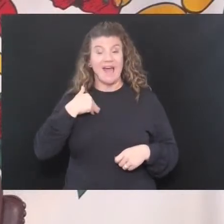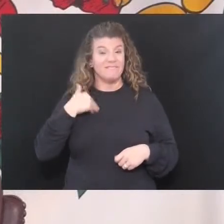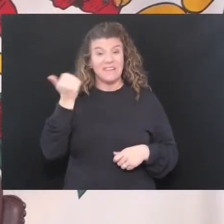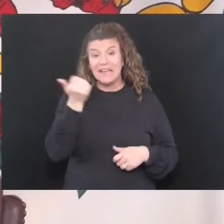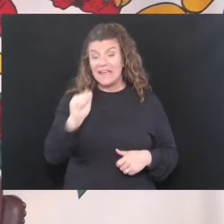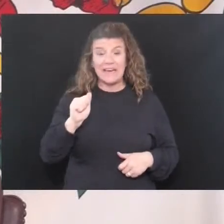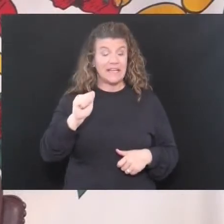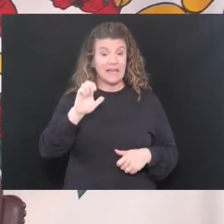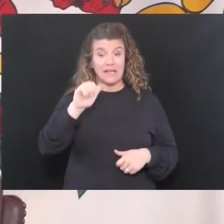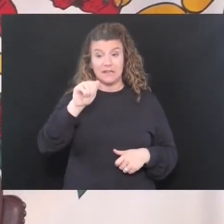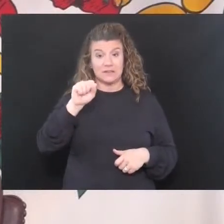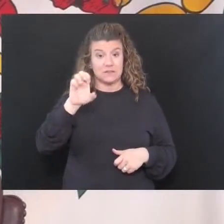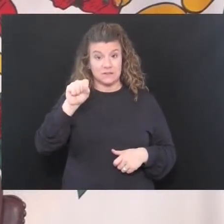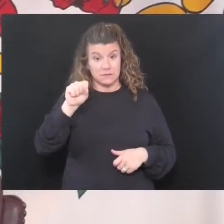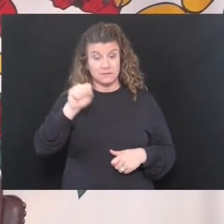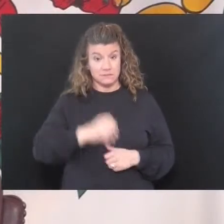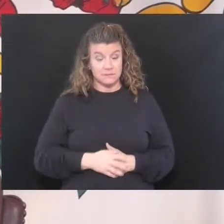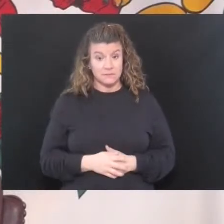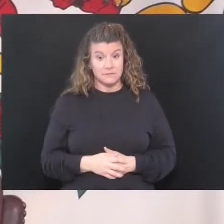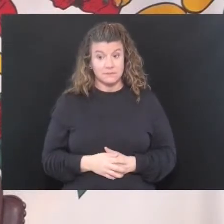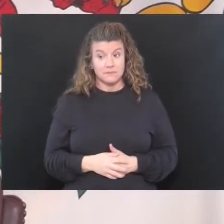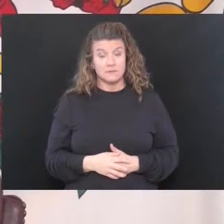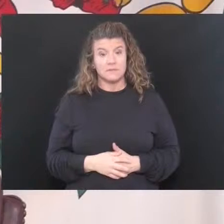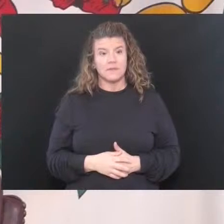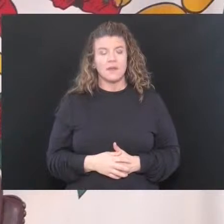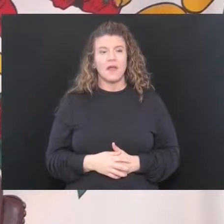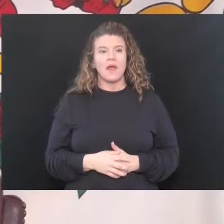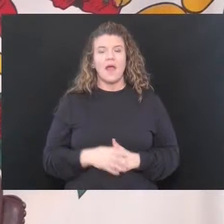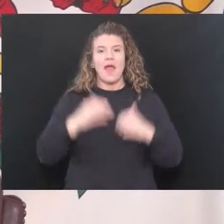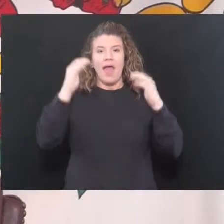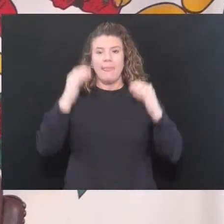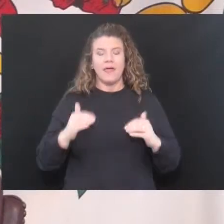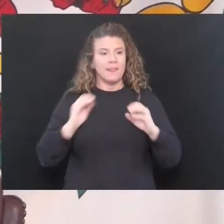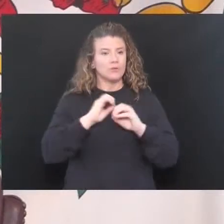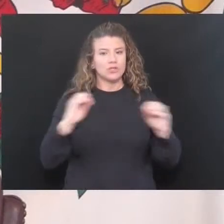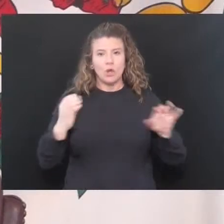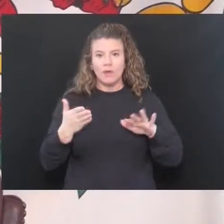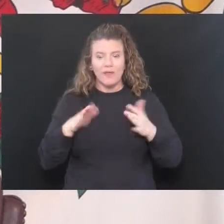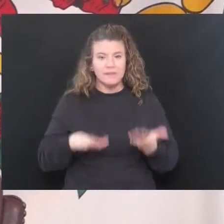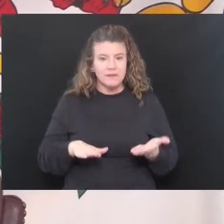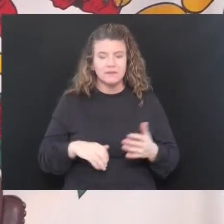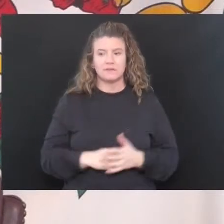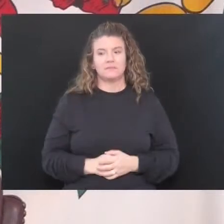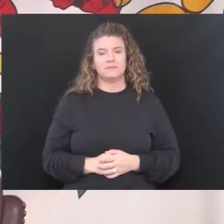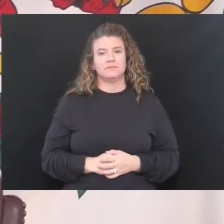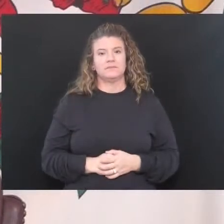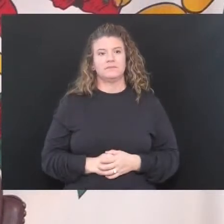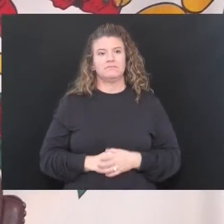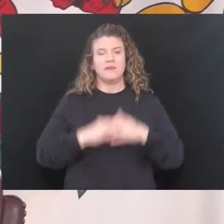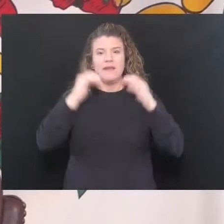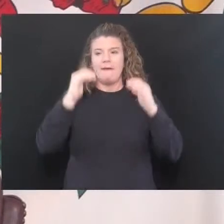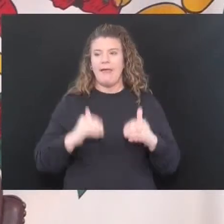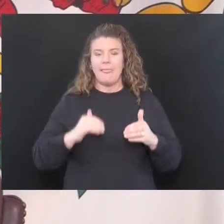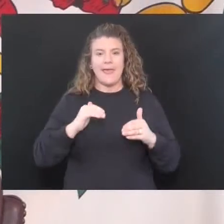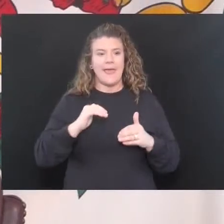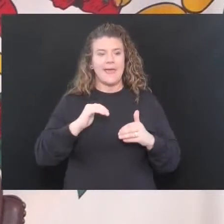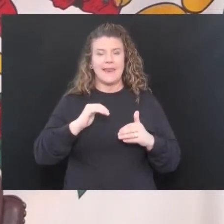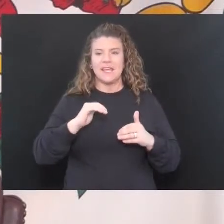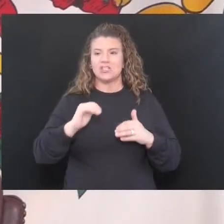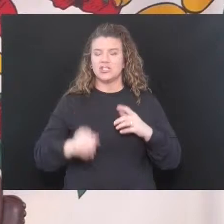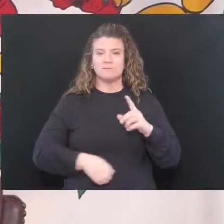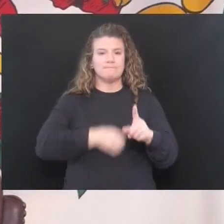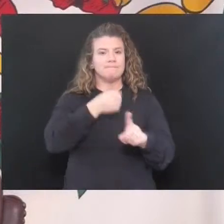case. Then West Virginia did not have their first death. And then all of a sudden this thing jumped